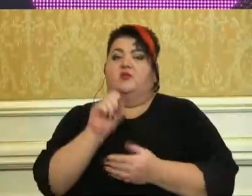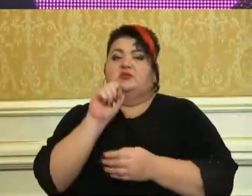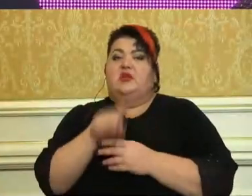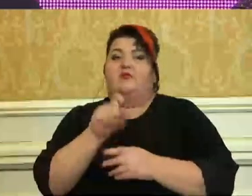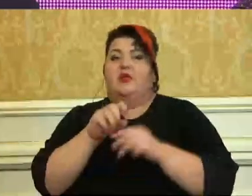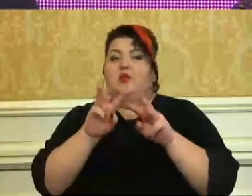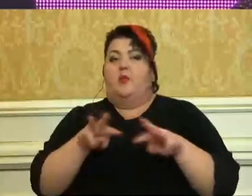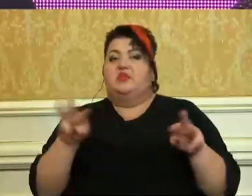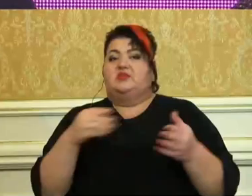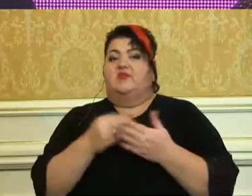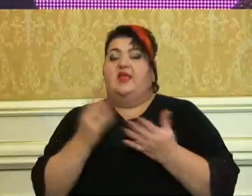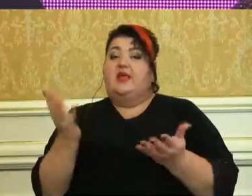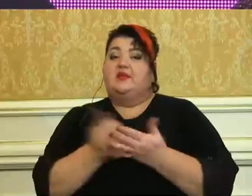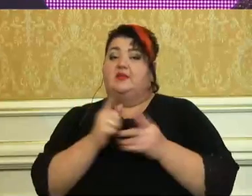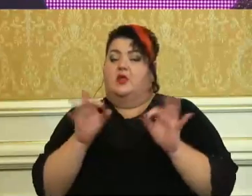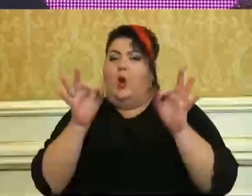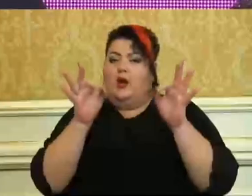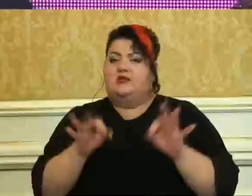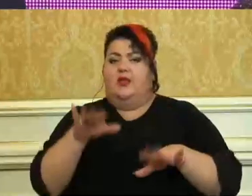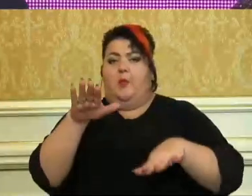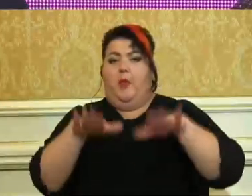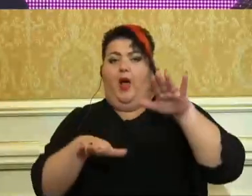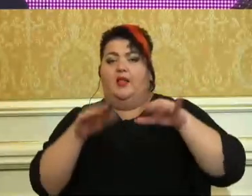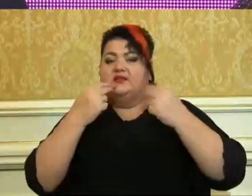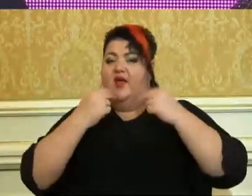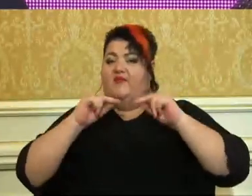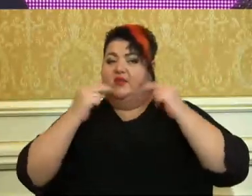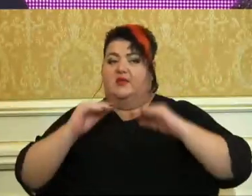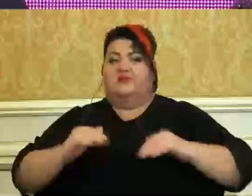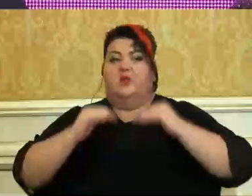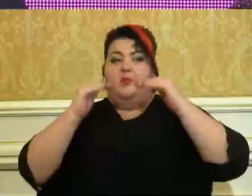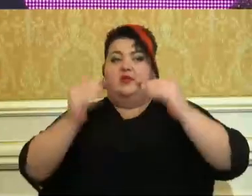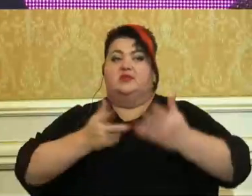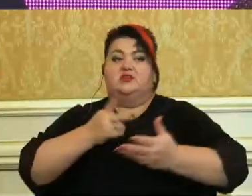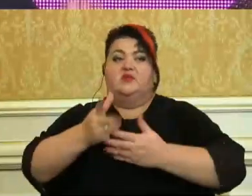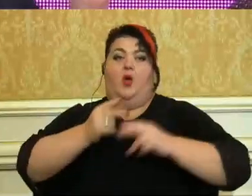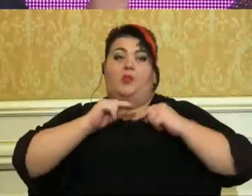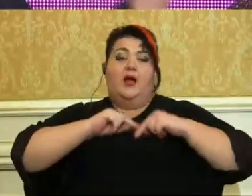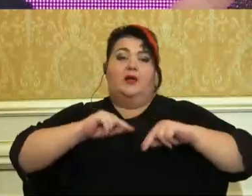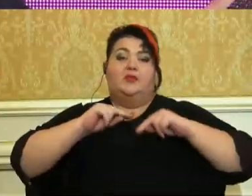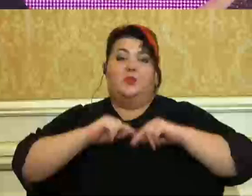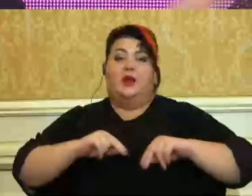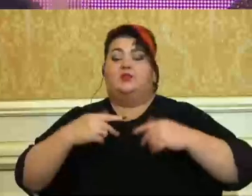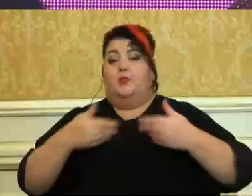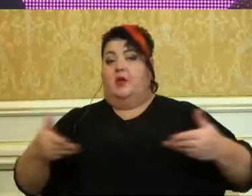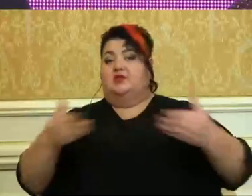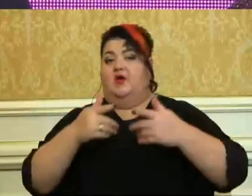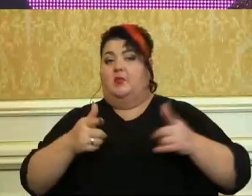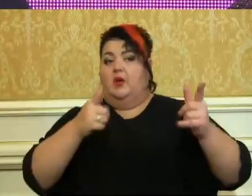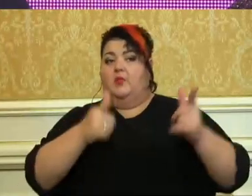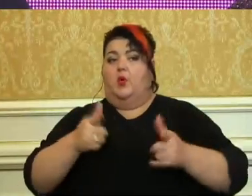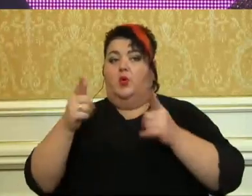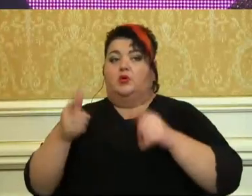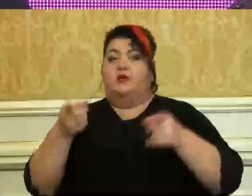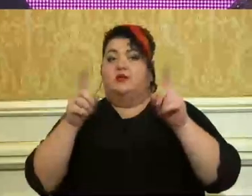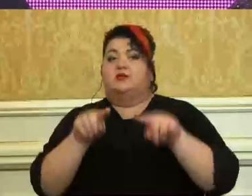resources distributions, and we know that it should be important to find the balance how to increase the salaries. We